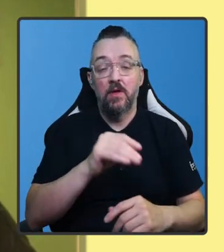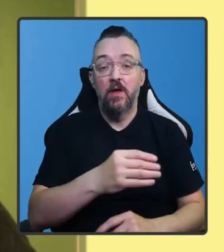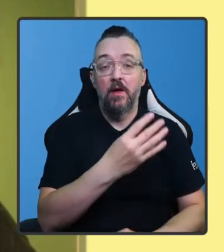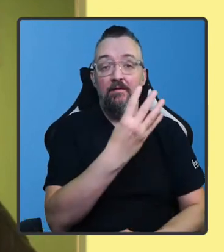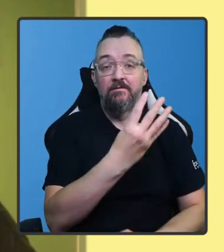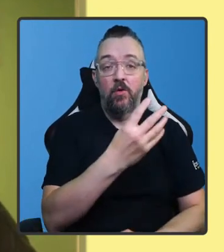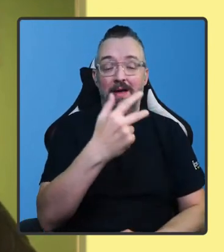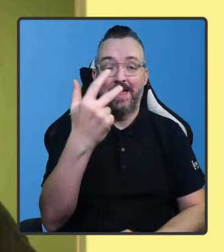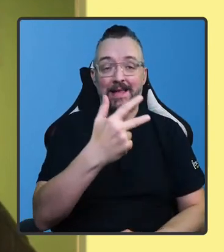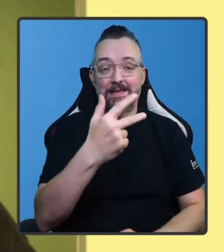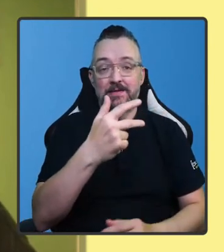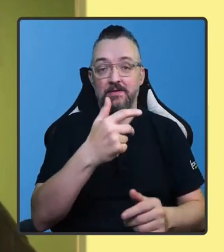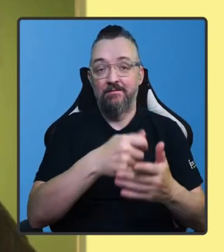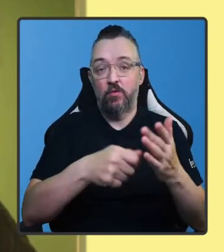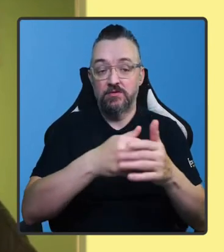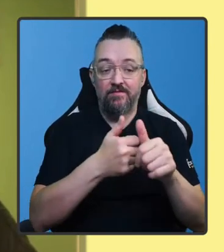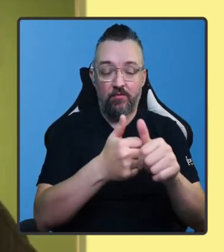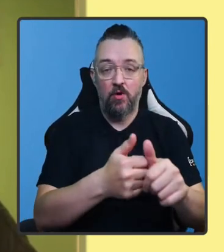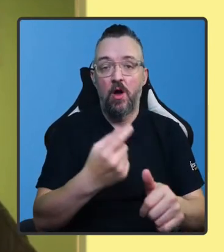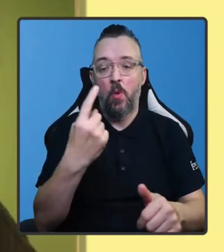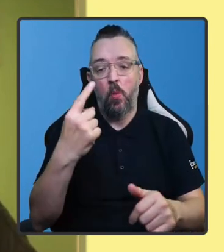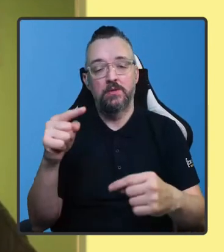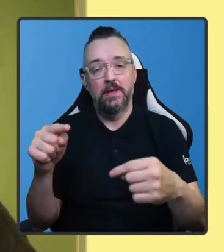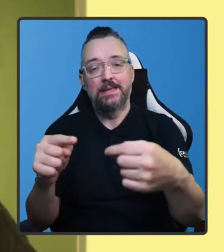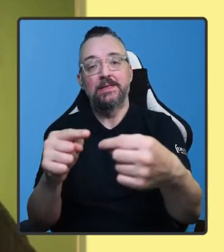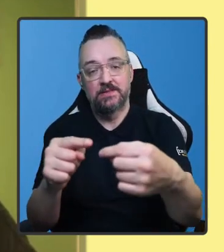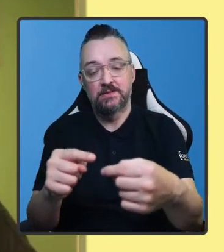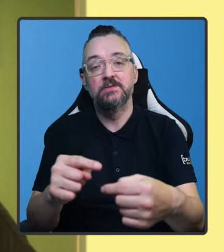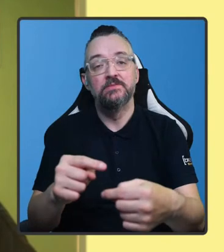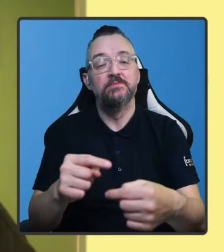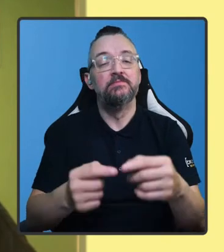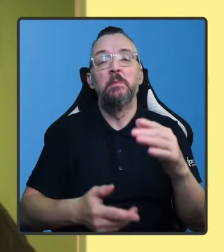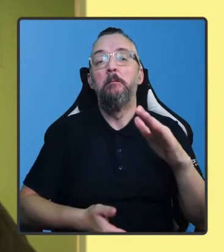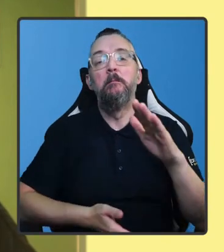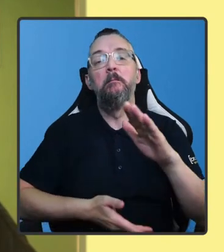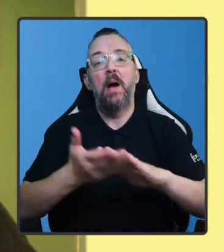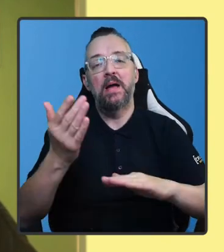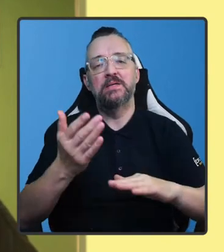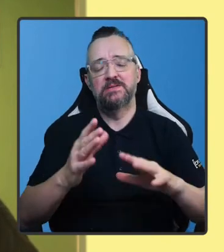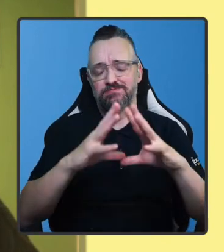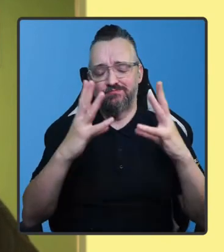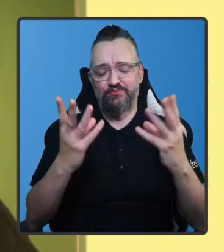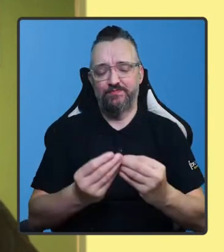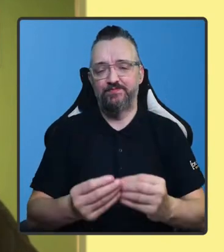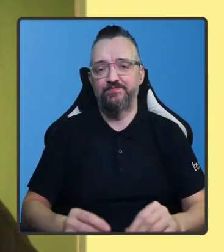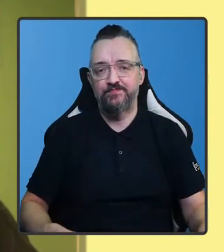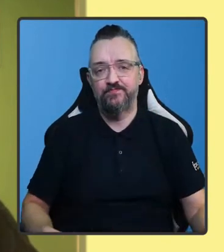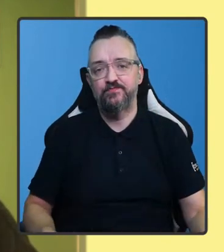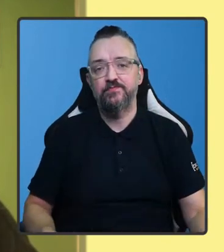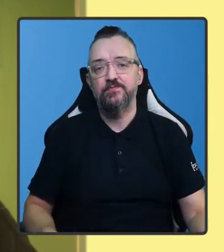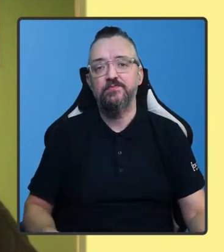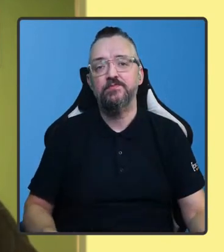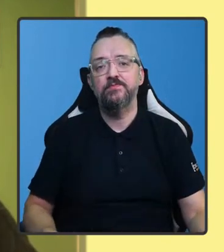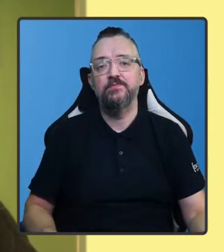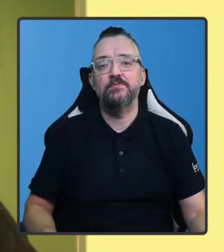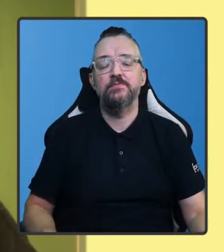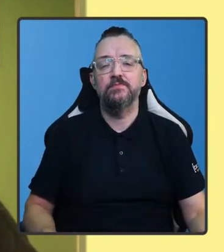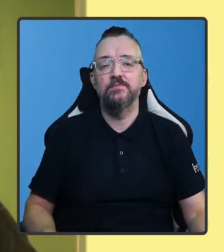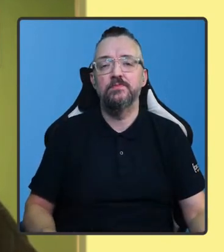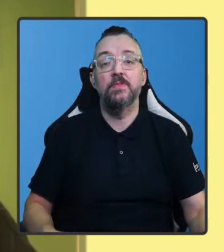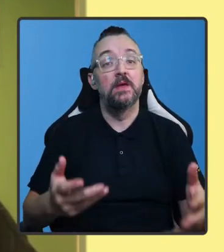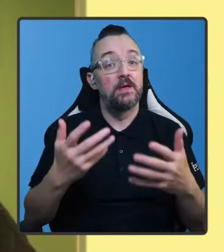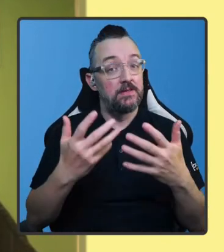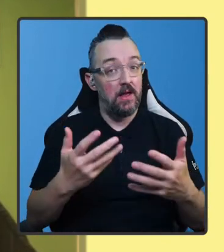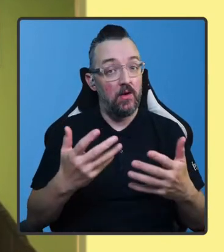418 votes for and one against, the resolution passes overwhelmingly. And now, conference, we will move on